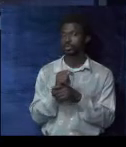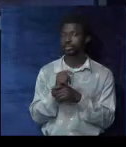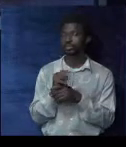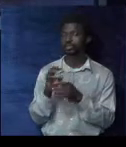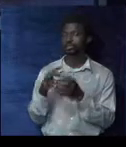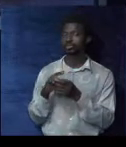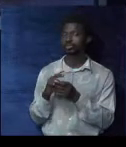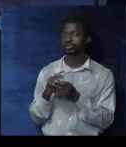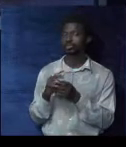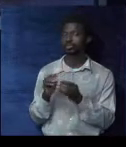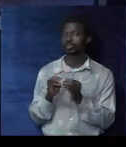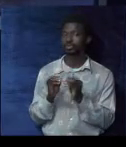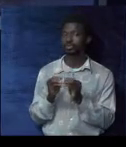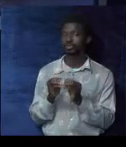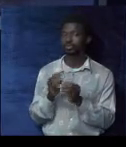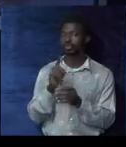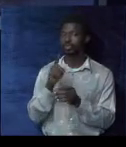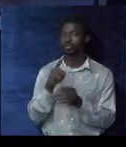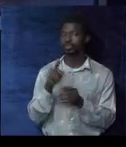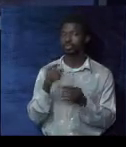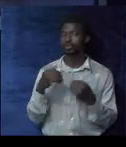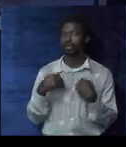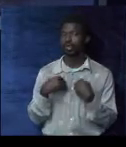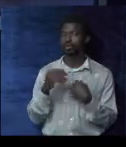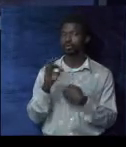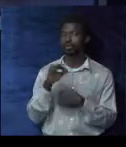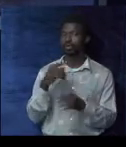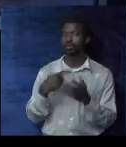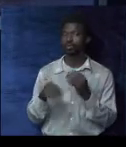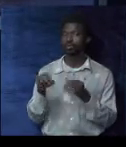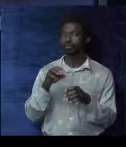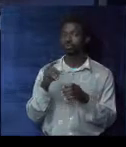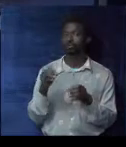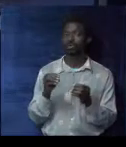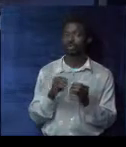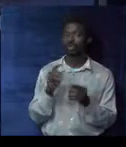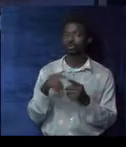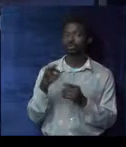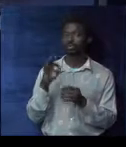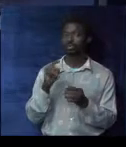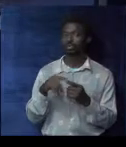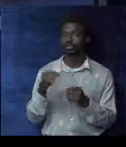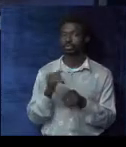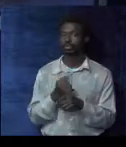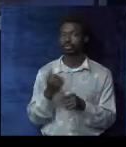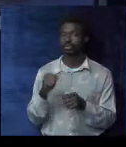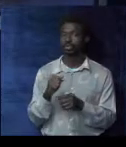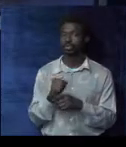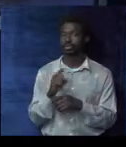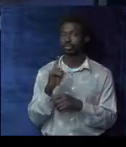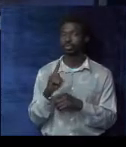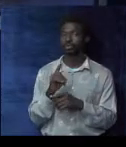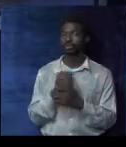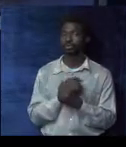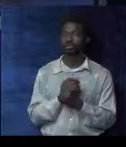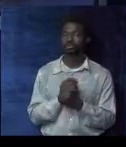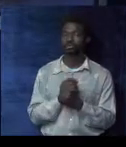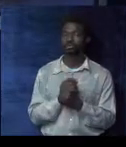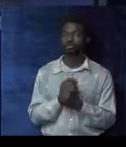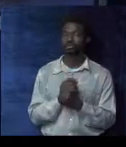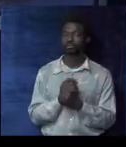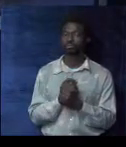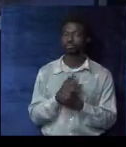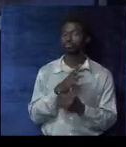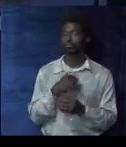unit digit, you make it up to 10. So in the unit place you have 9. What do you add to 9 to get 10? It's just 1. So you make it up to